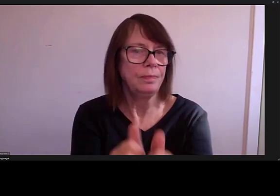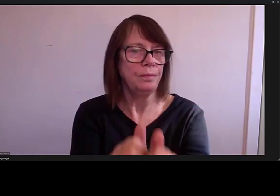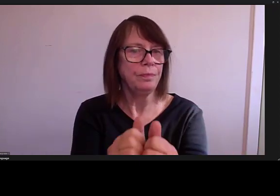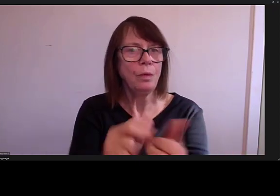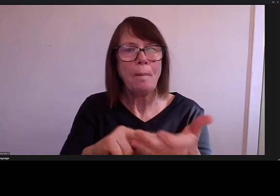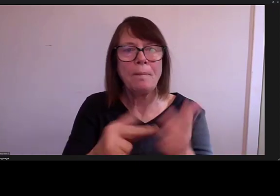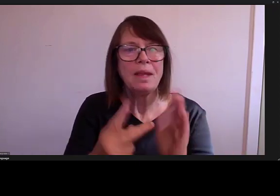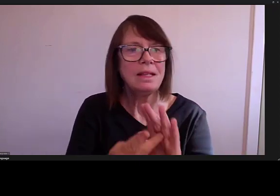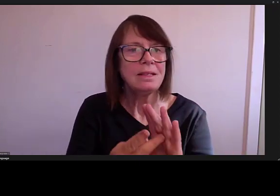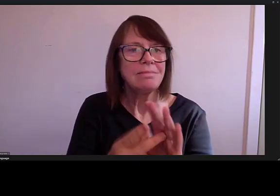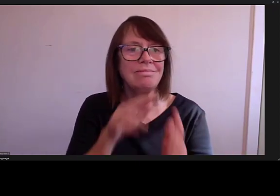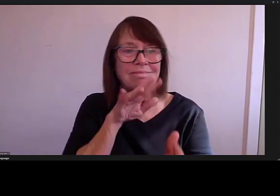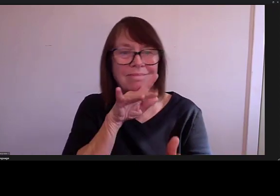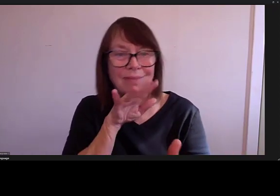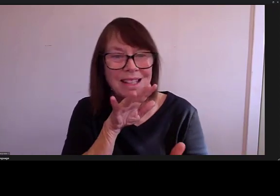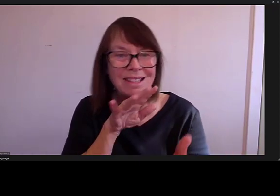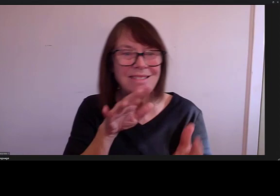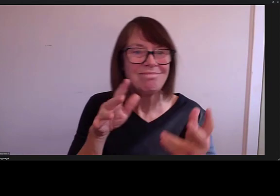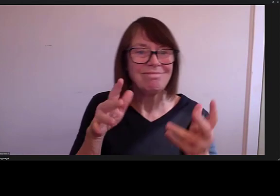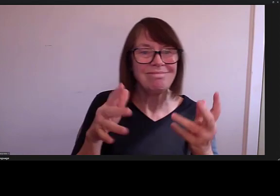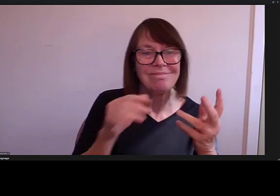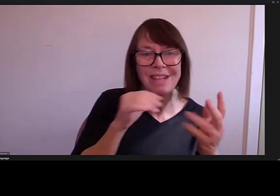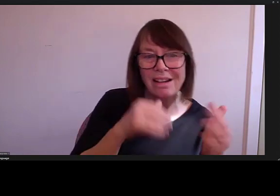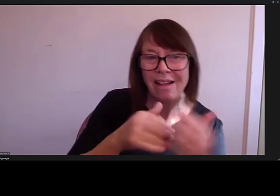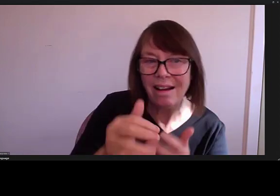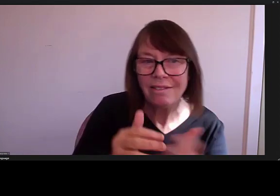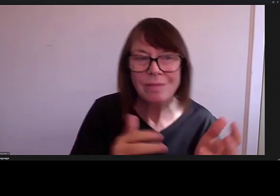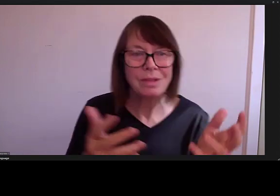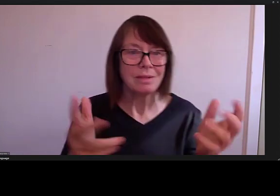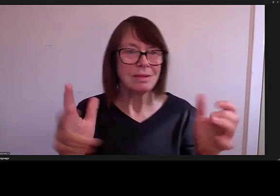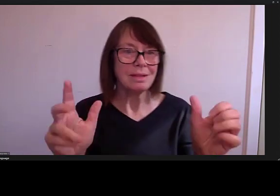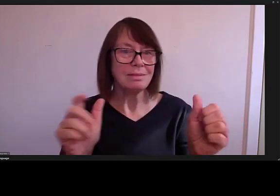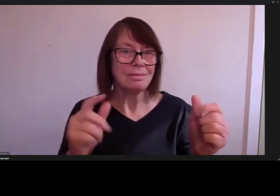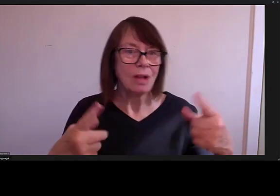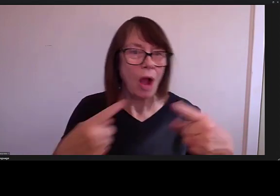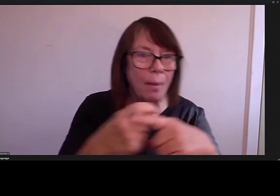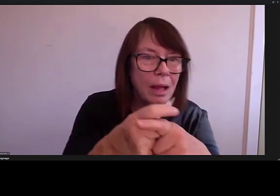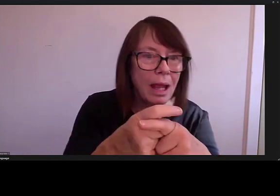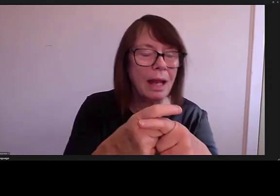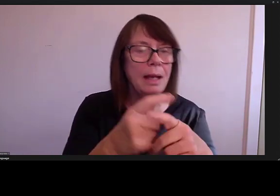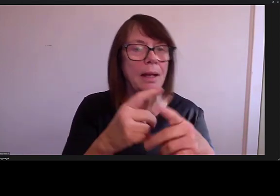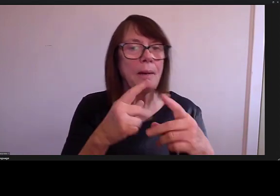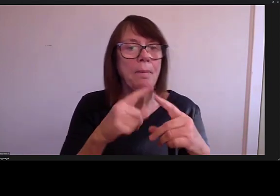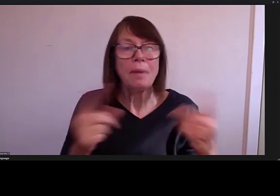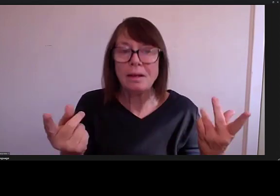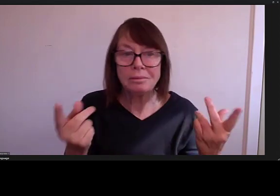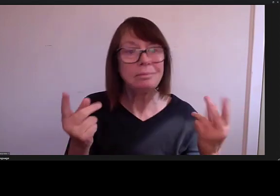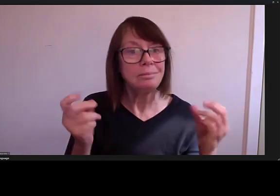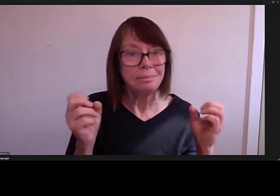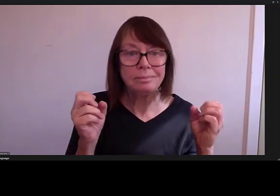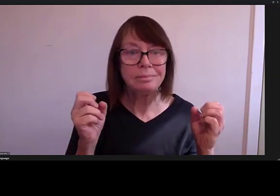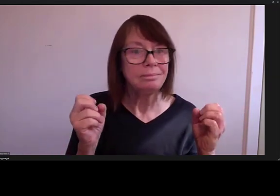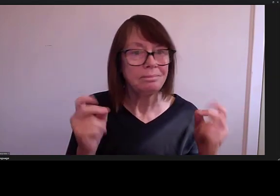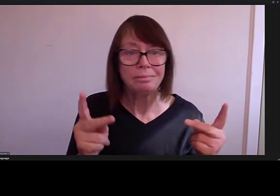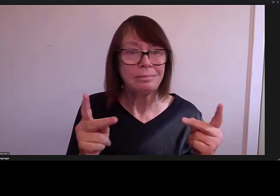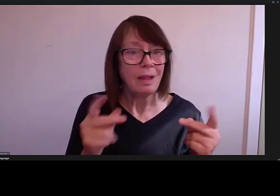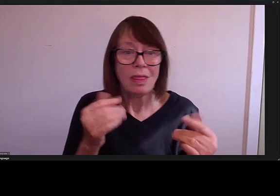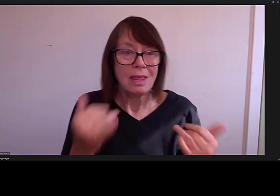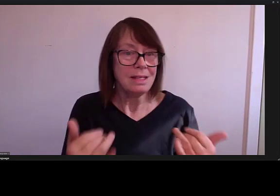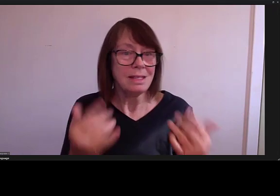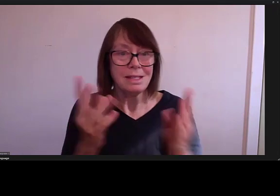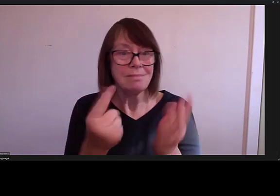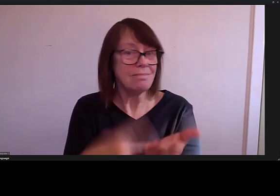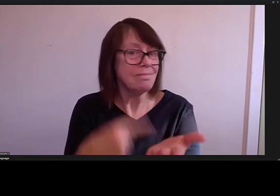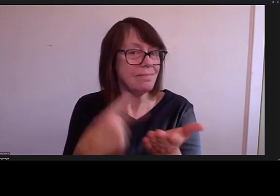is it can be messy, it can be uncomfortable, it can be complicated. And today's discussion isn't an easy one, but it's